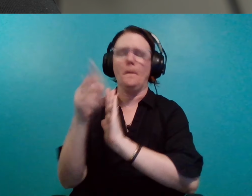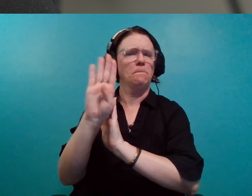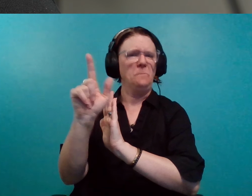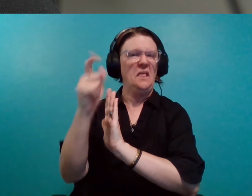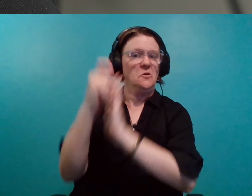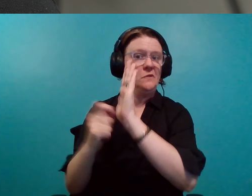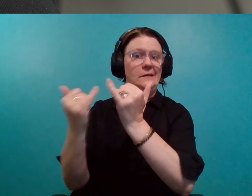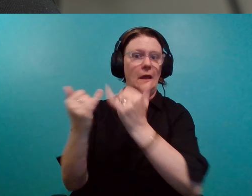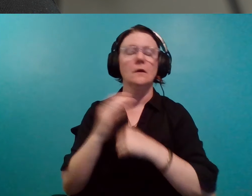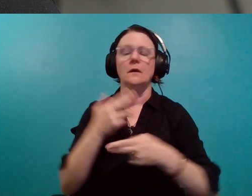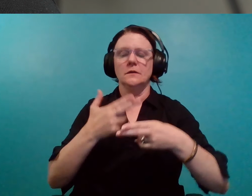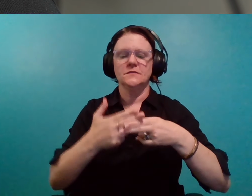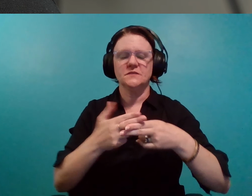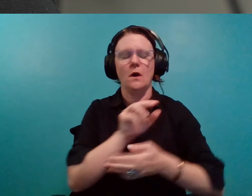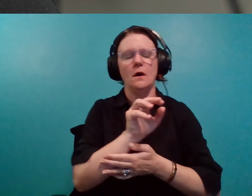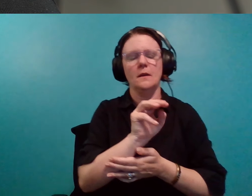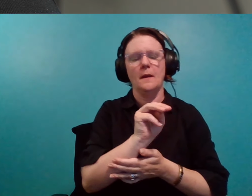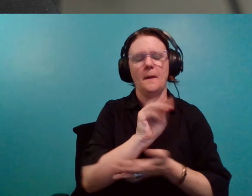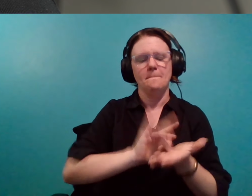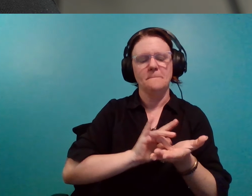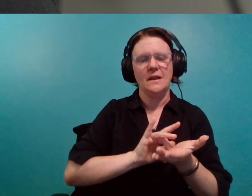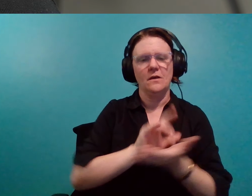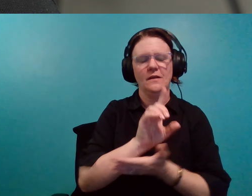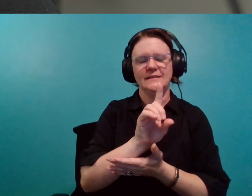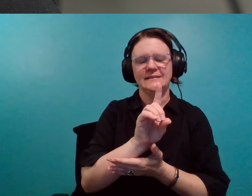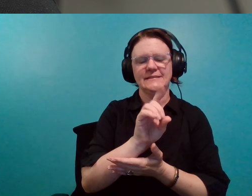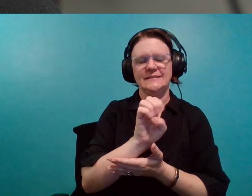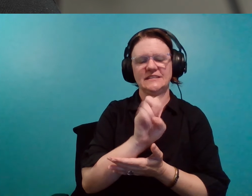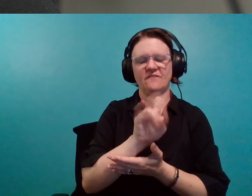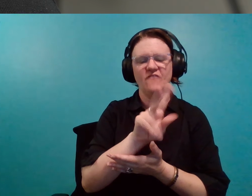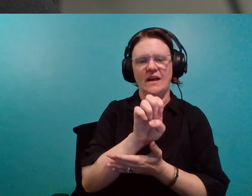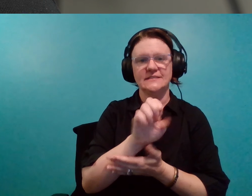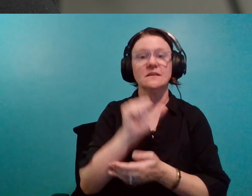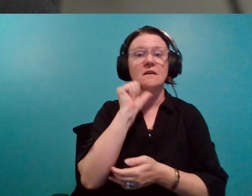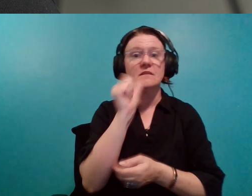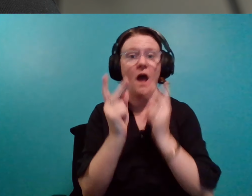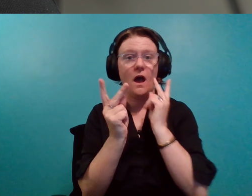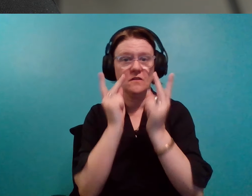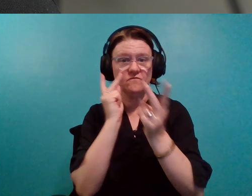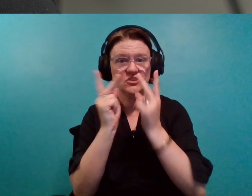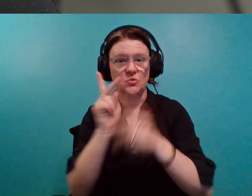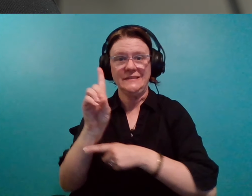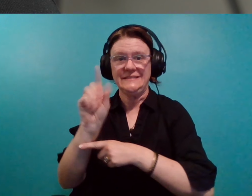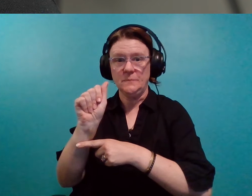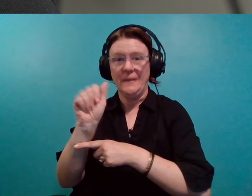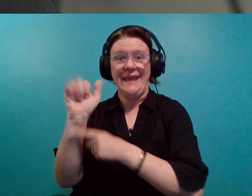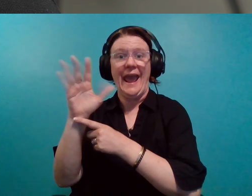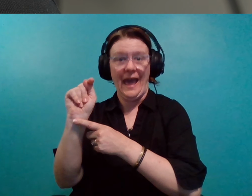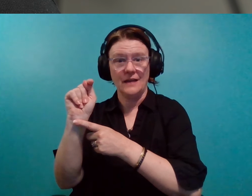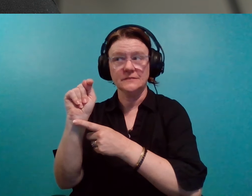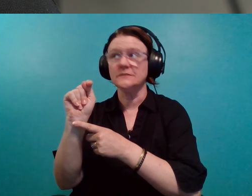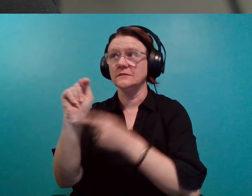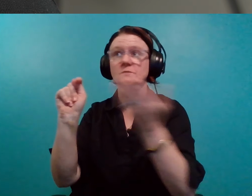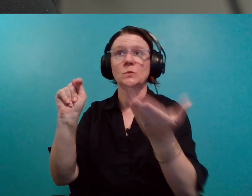now, the Medical Device Non-Visual Accessibility Act, that we've seen introduced in both houses that